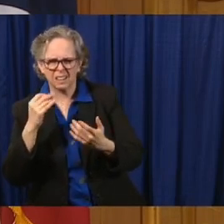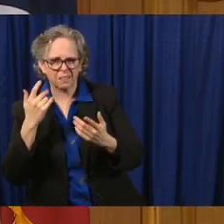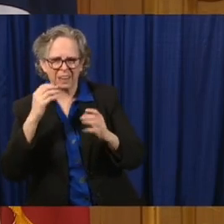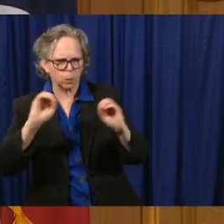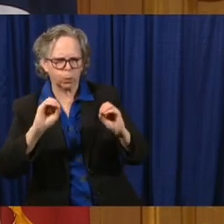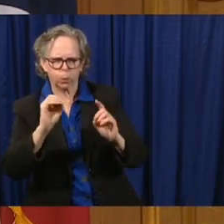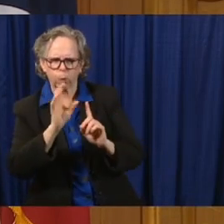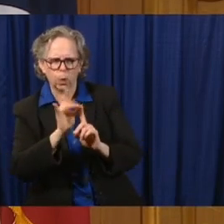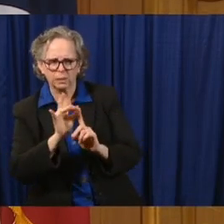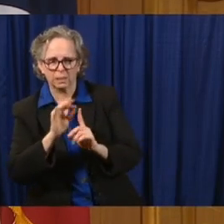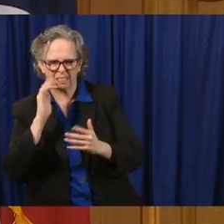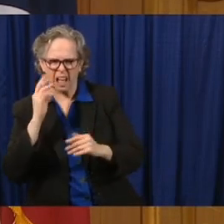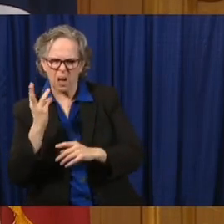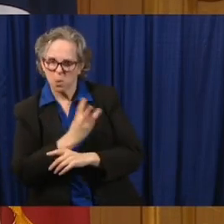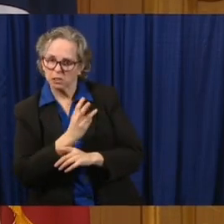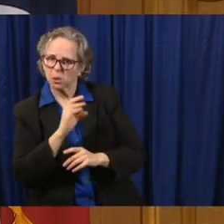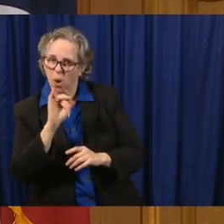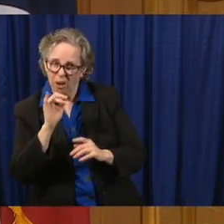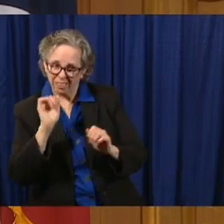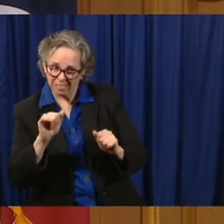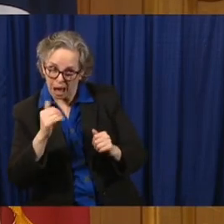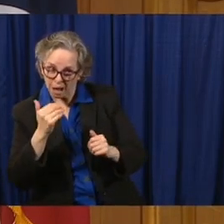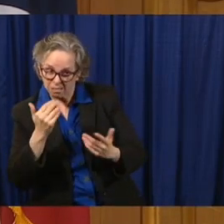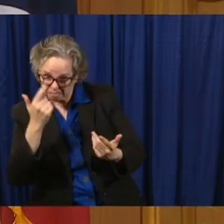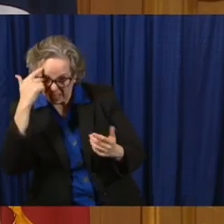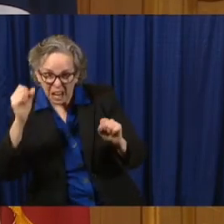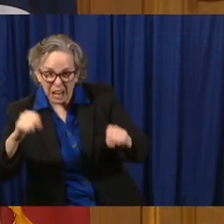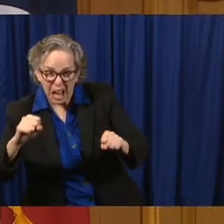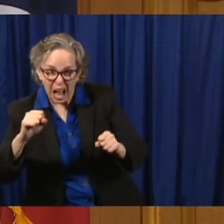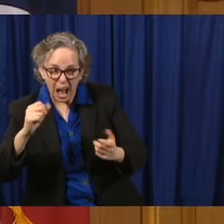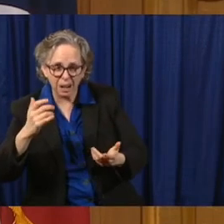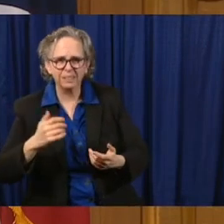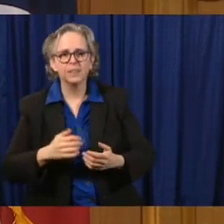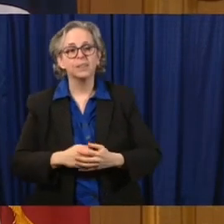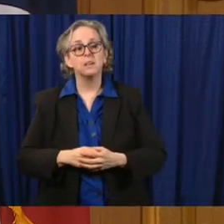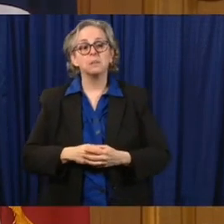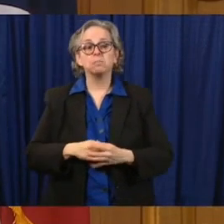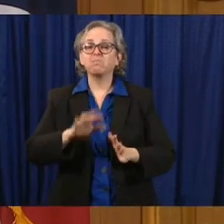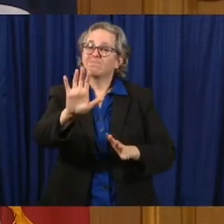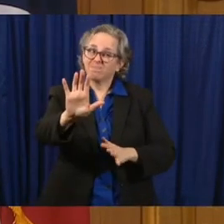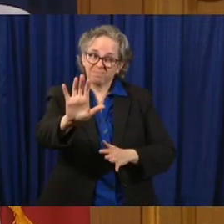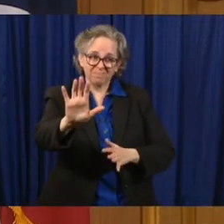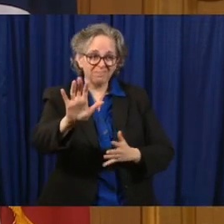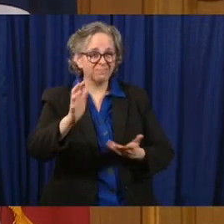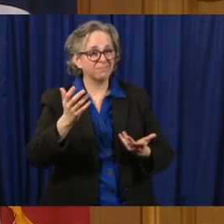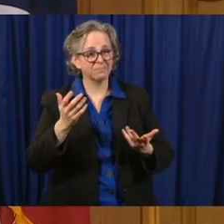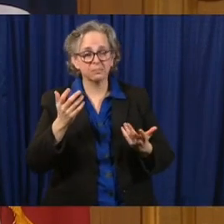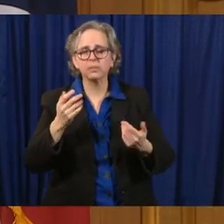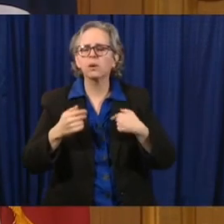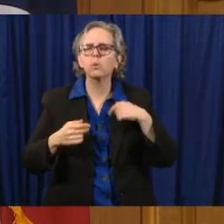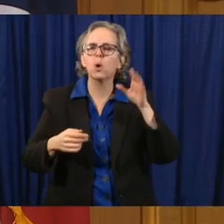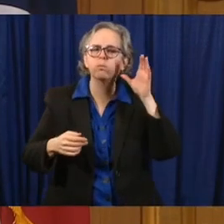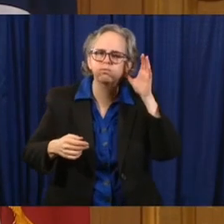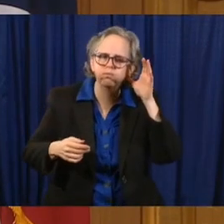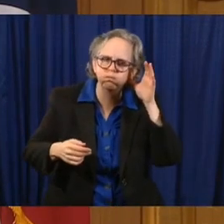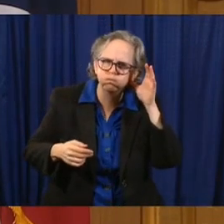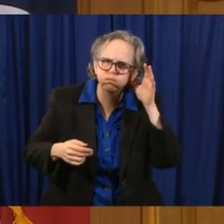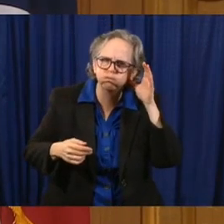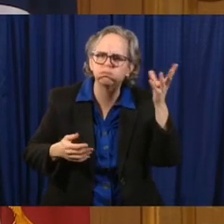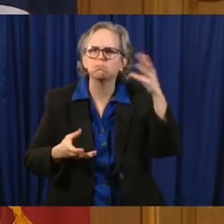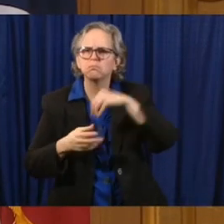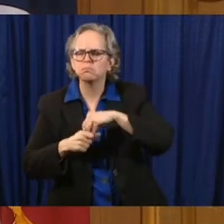their input and their thoughts on that. Senator Matt Huffman suggested opening up or easing